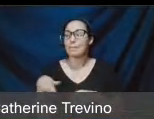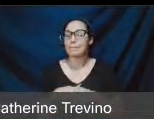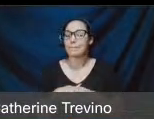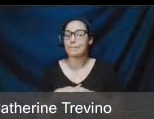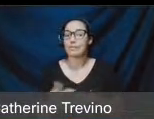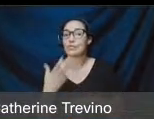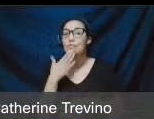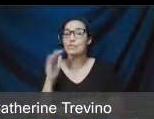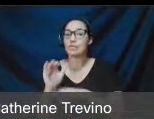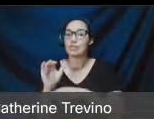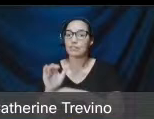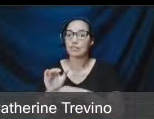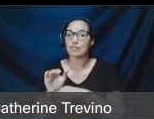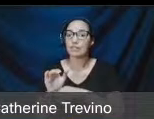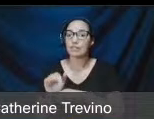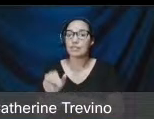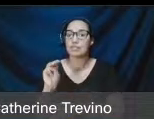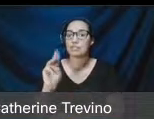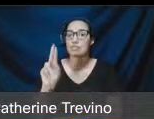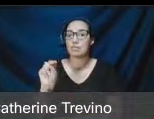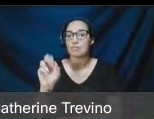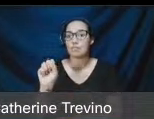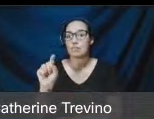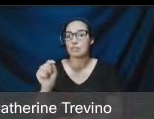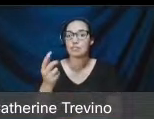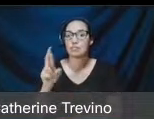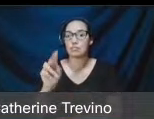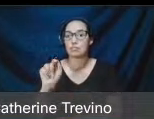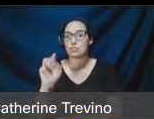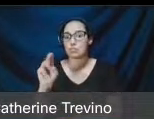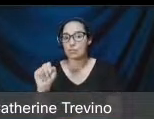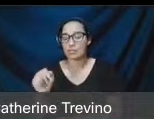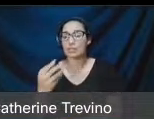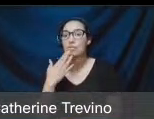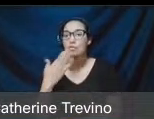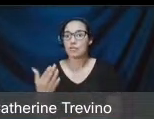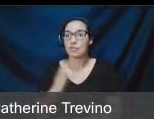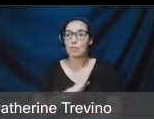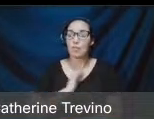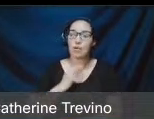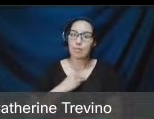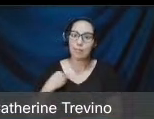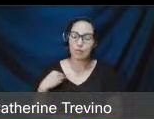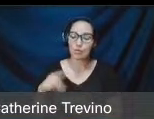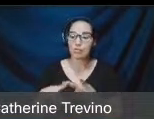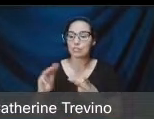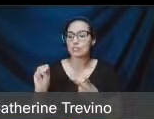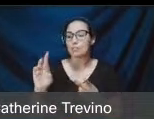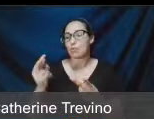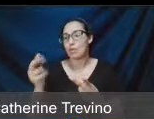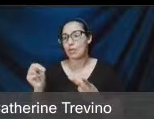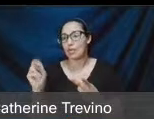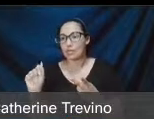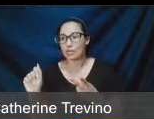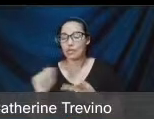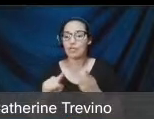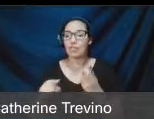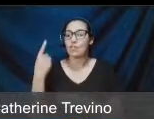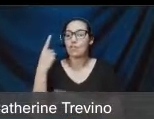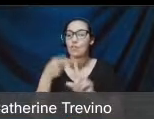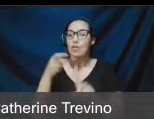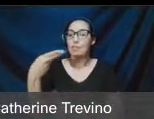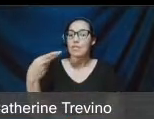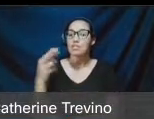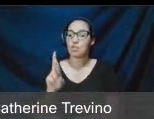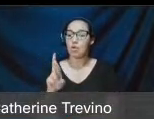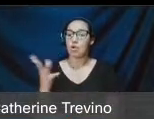Good evening, Board President Haro, board members, Superintendent Miranda. On behalf of Human Resources,